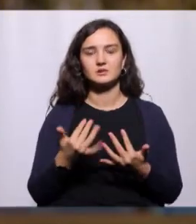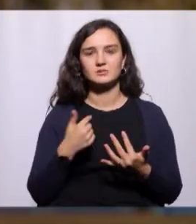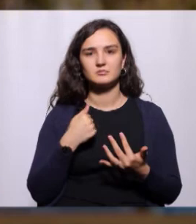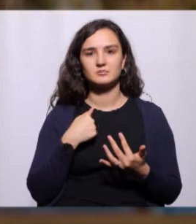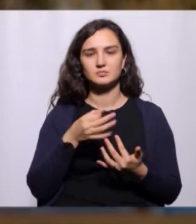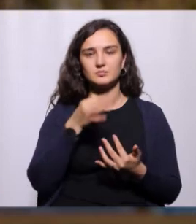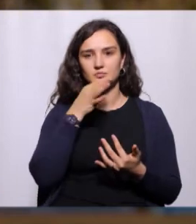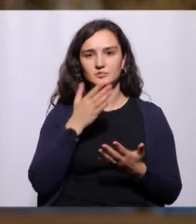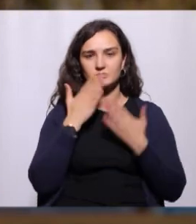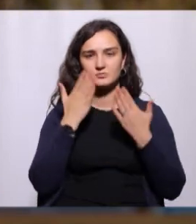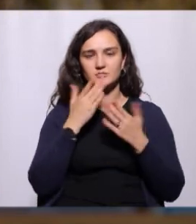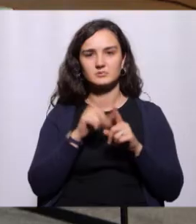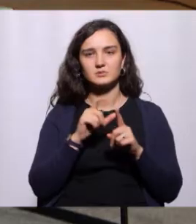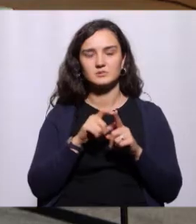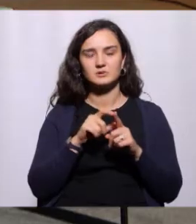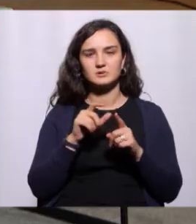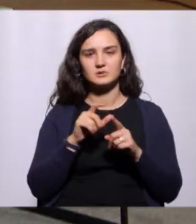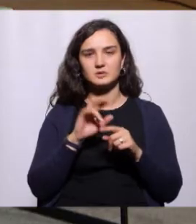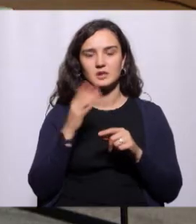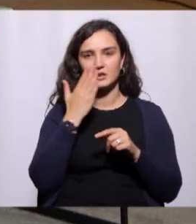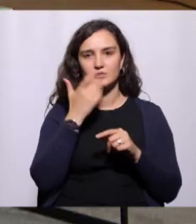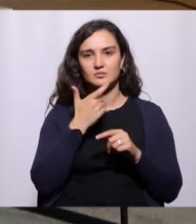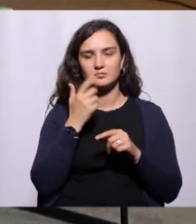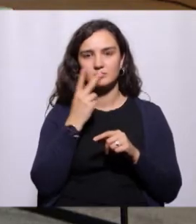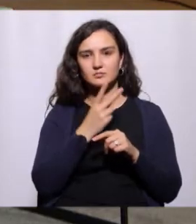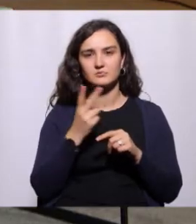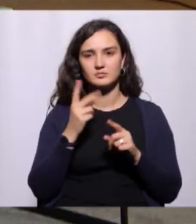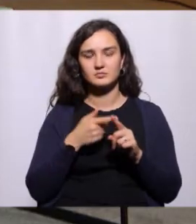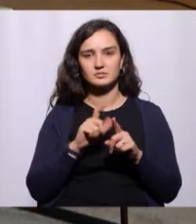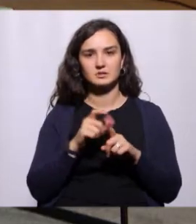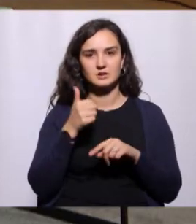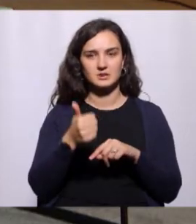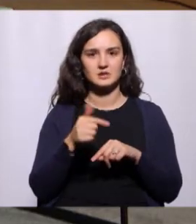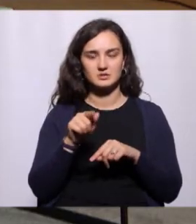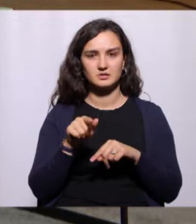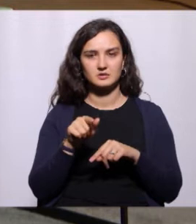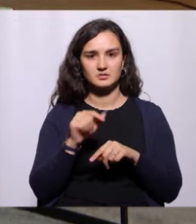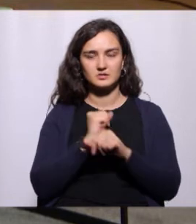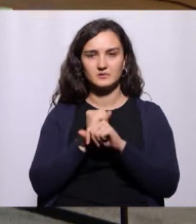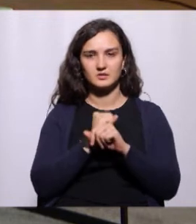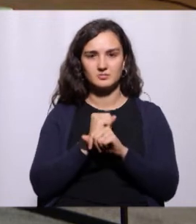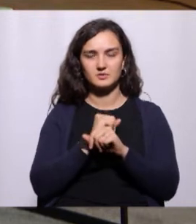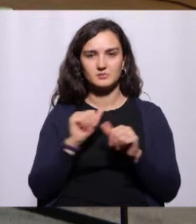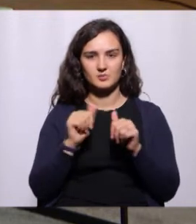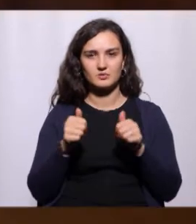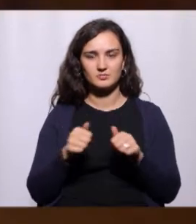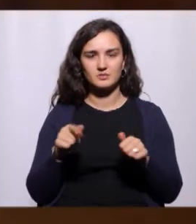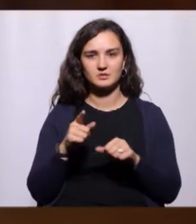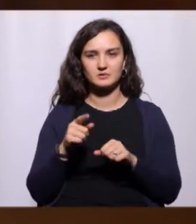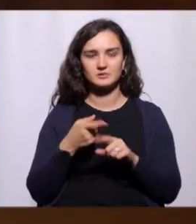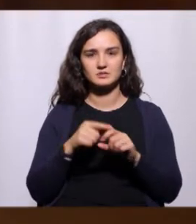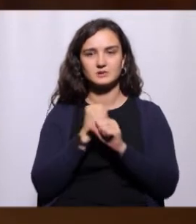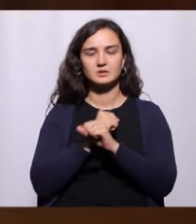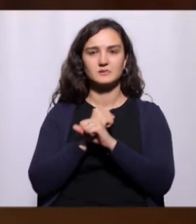I enjoy reading books or watching films. These are great forms of recreation.